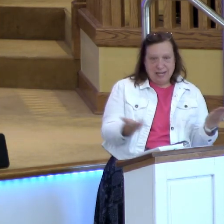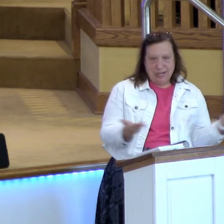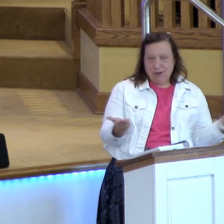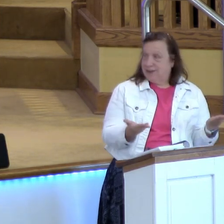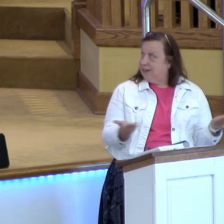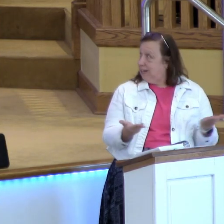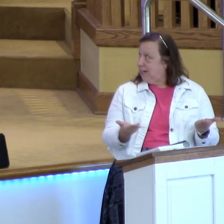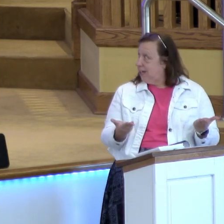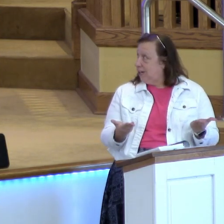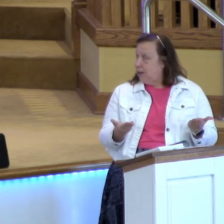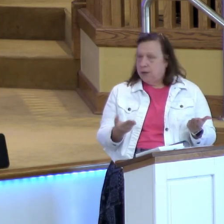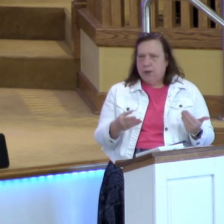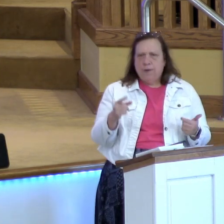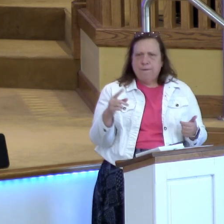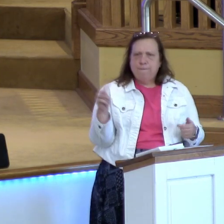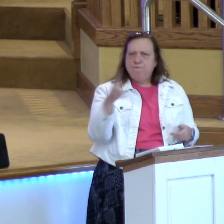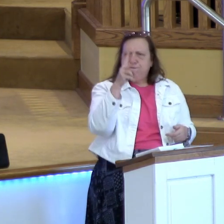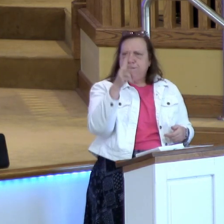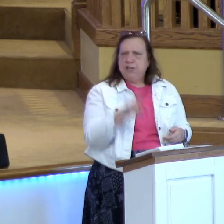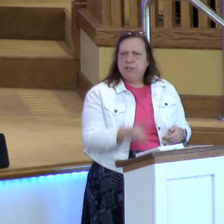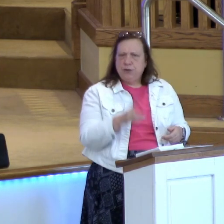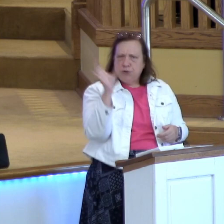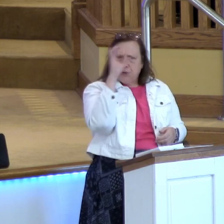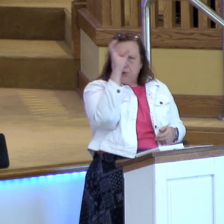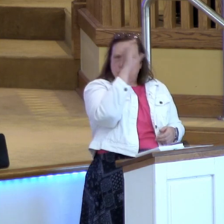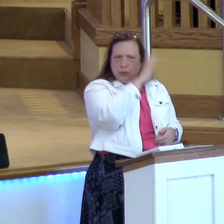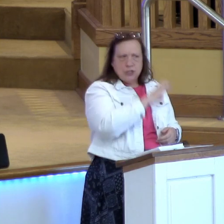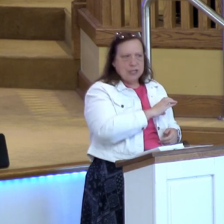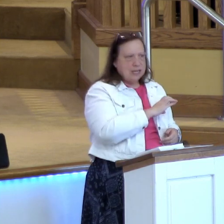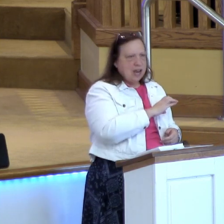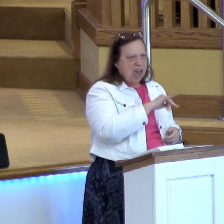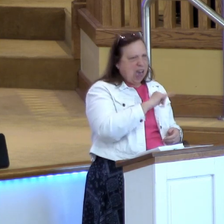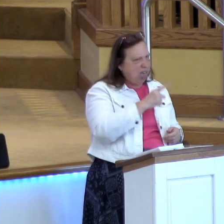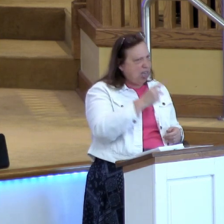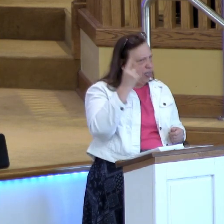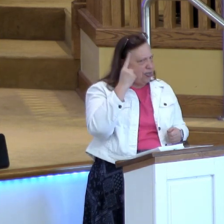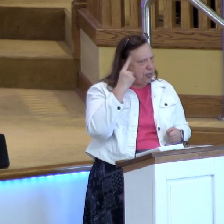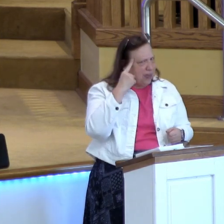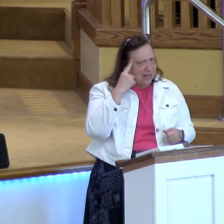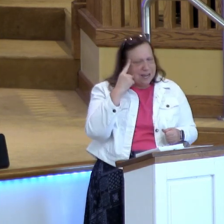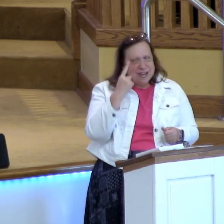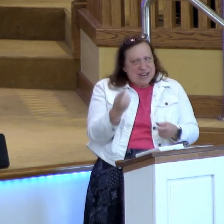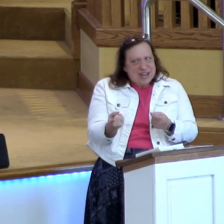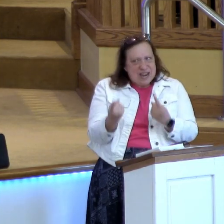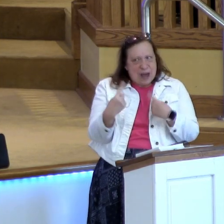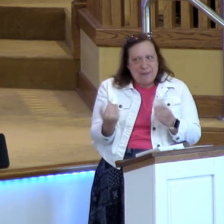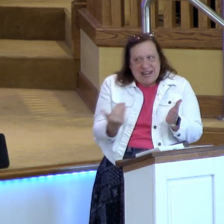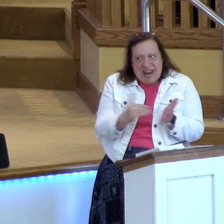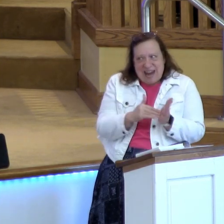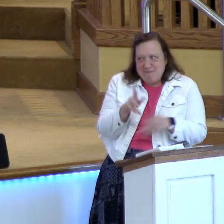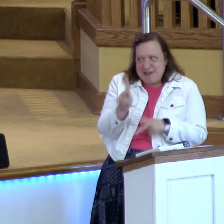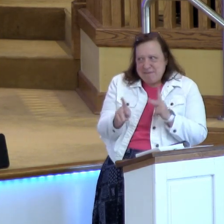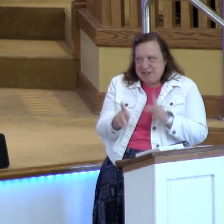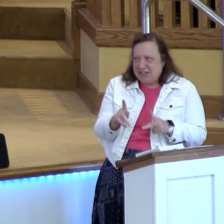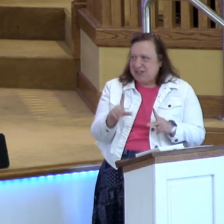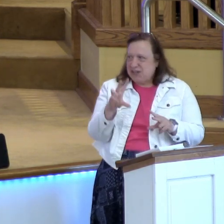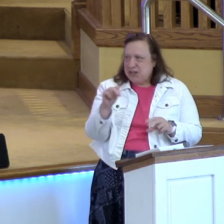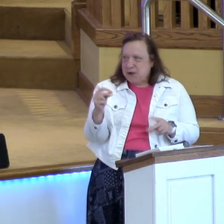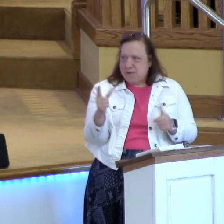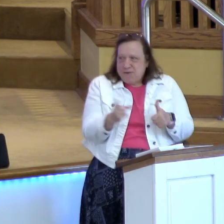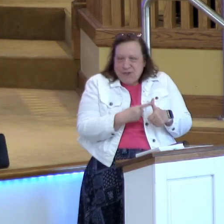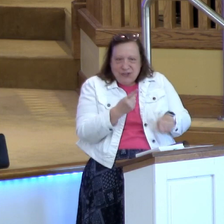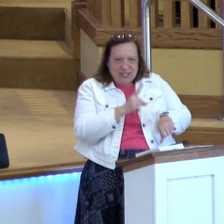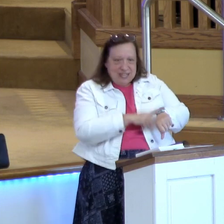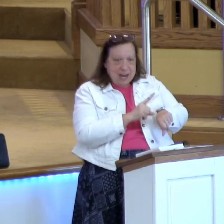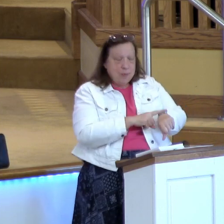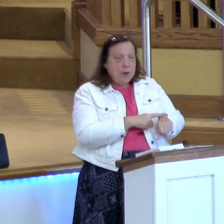But if you are a visitor for the first time, we want to make sure you raise your hand. But I think everybody here are repeat customers. And so it's good to have you. Good report from